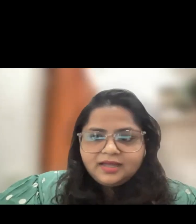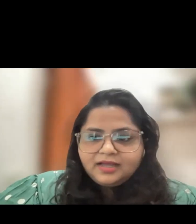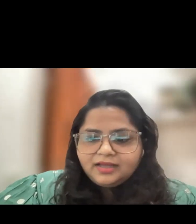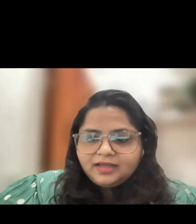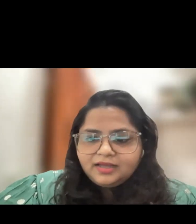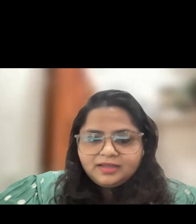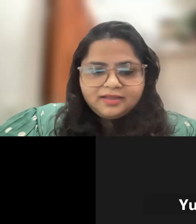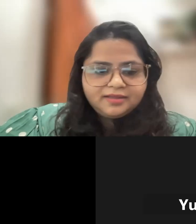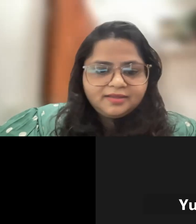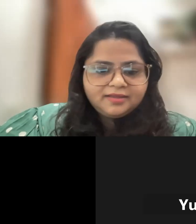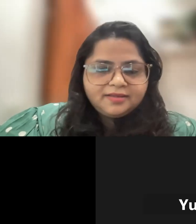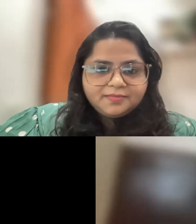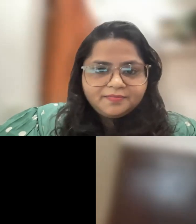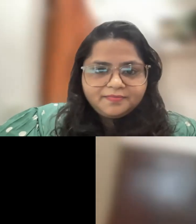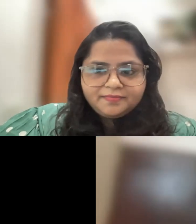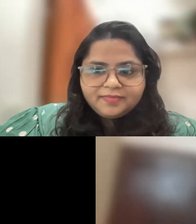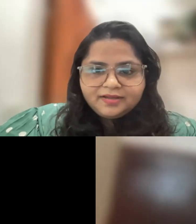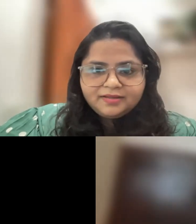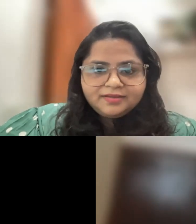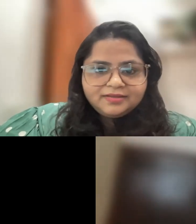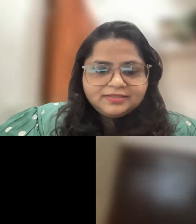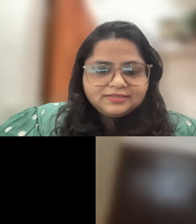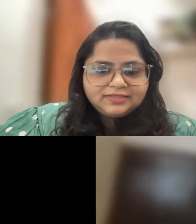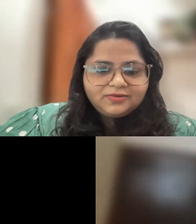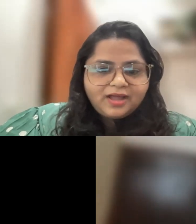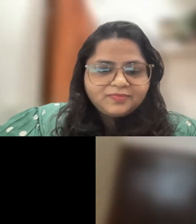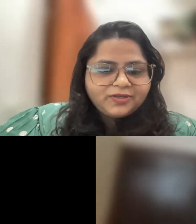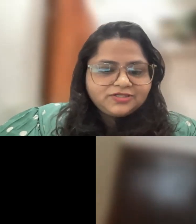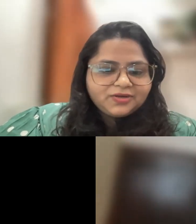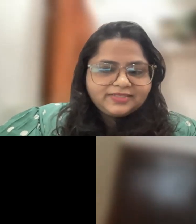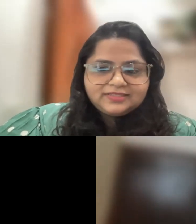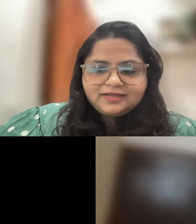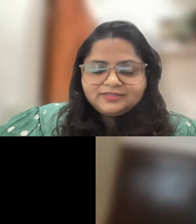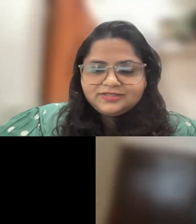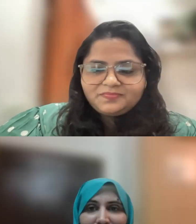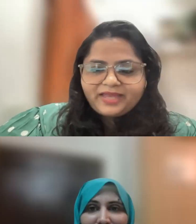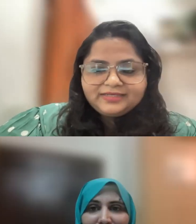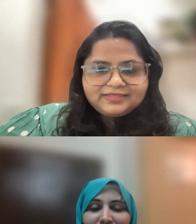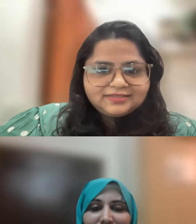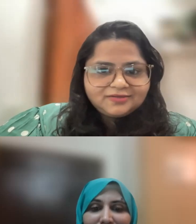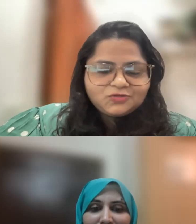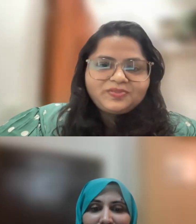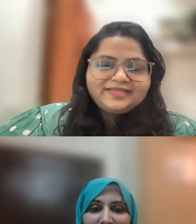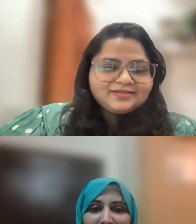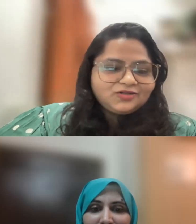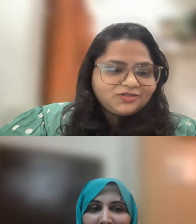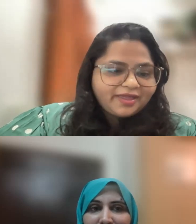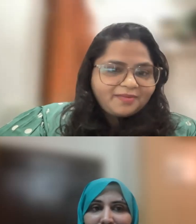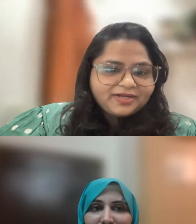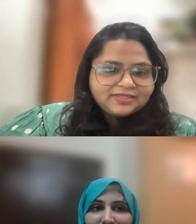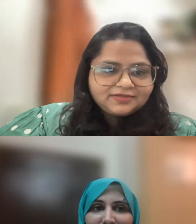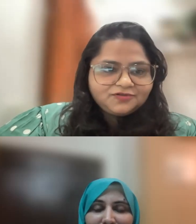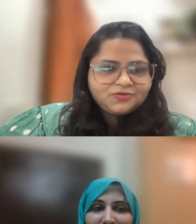Okay, bye-bye. See you next time. See you. I'm going to request just the panelists to please turn